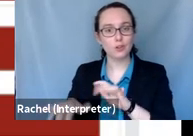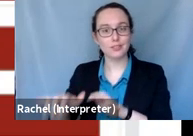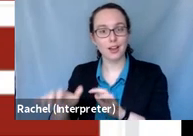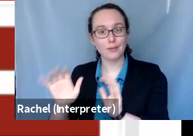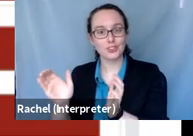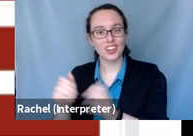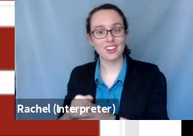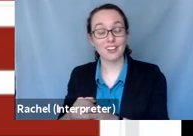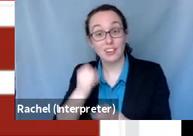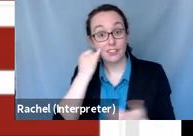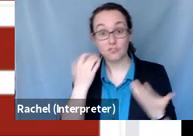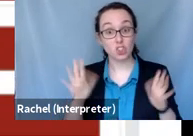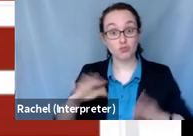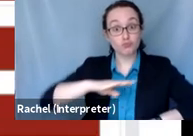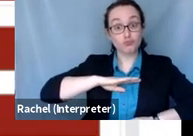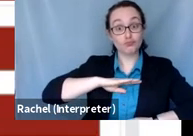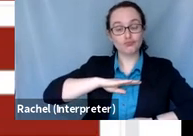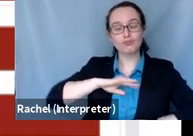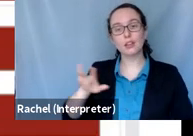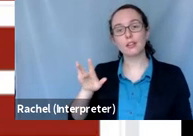the button on your Zoom.